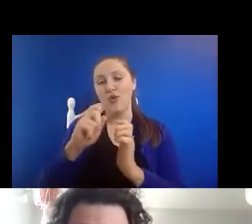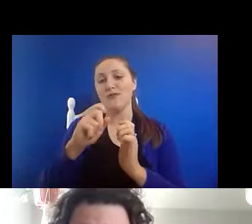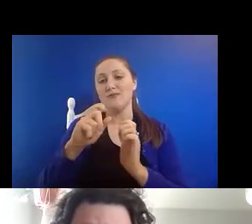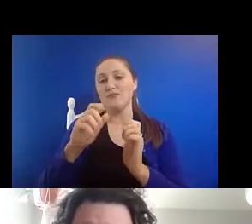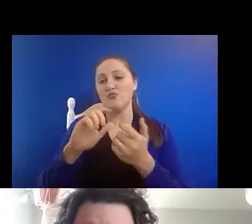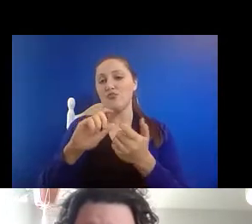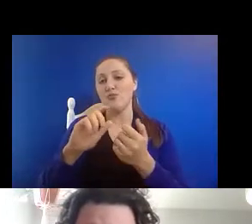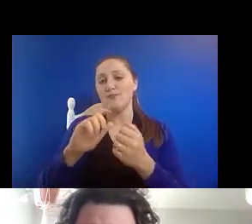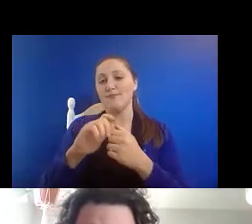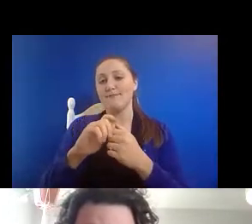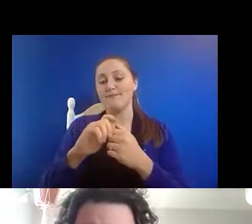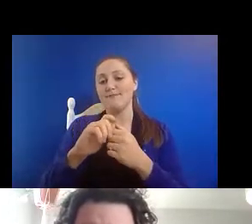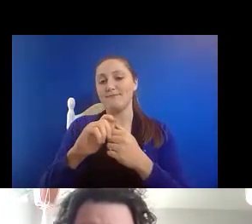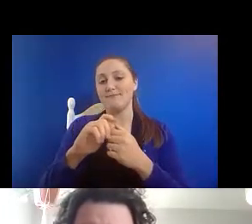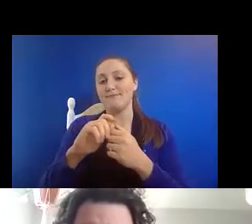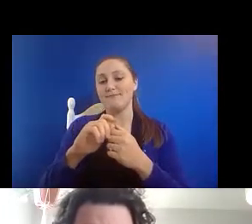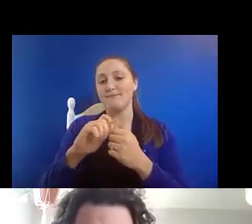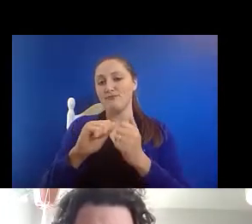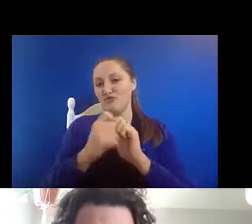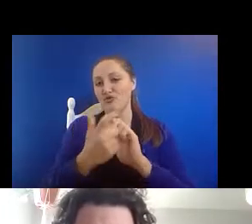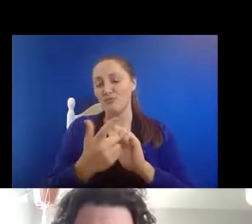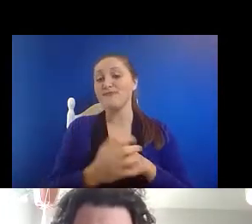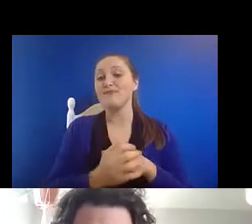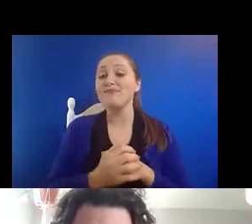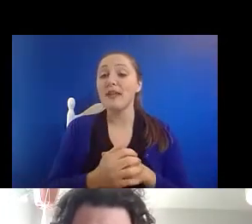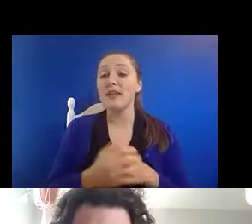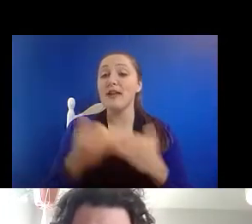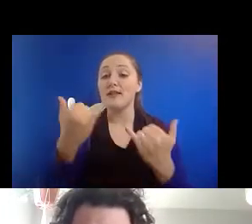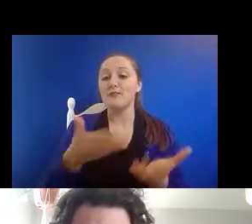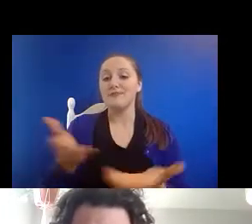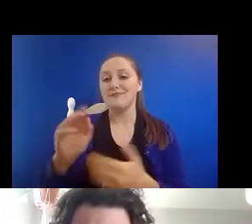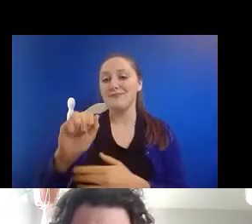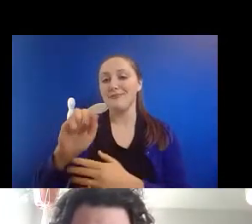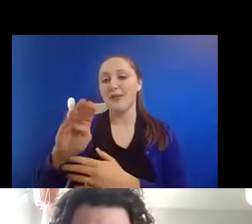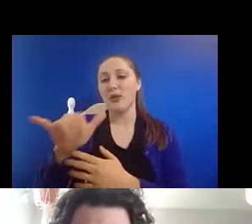Amy Gonzalez, who will introduce today's presenters.